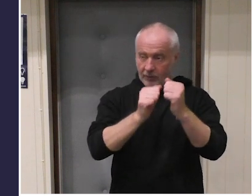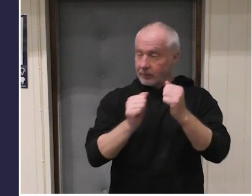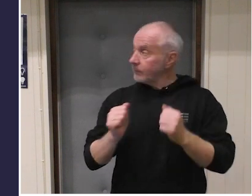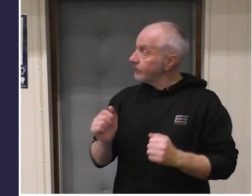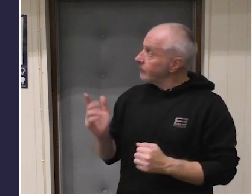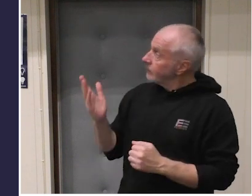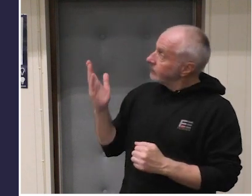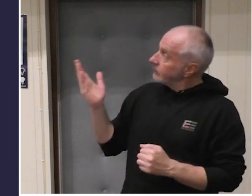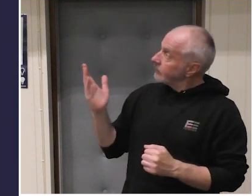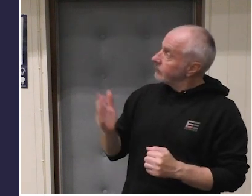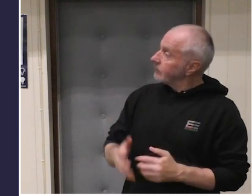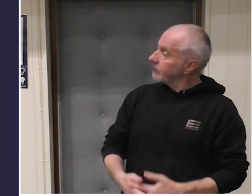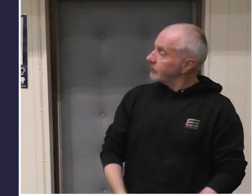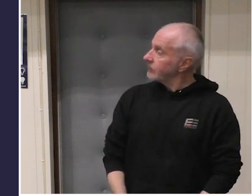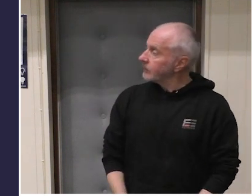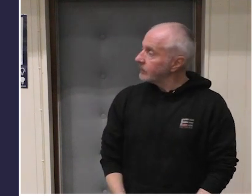at